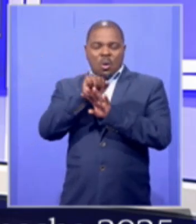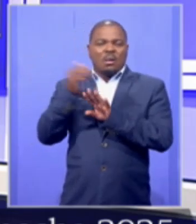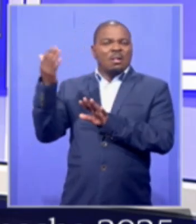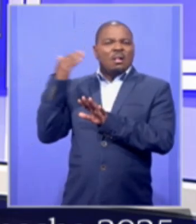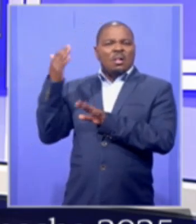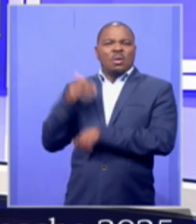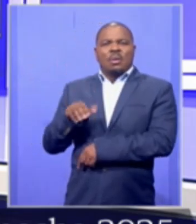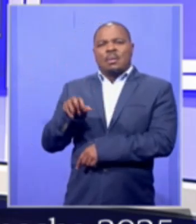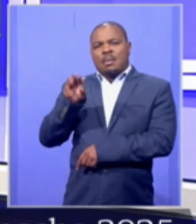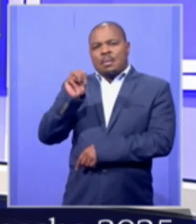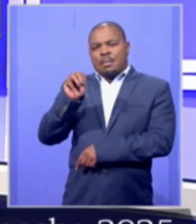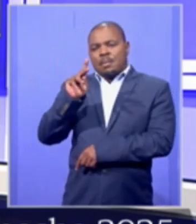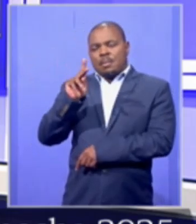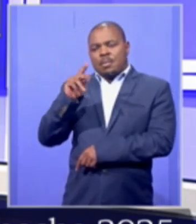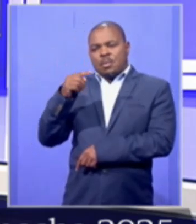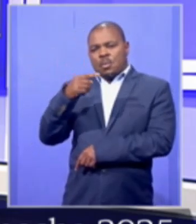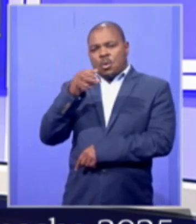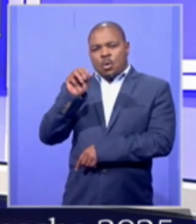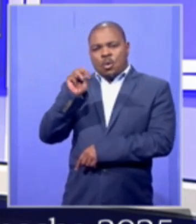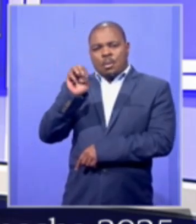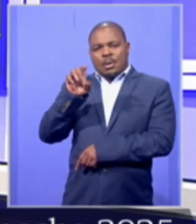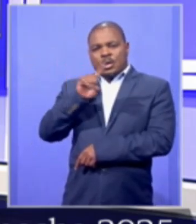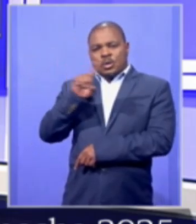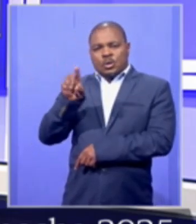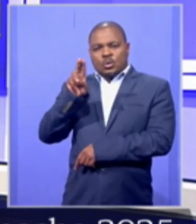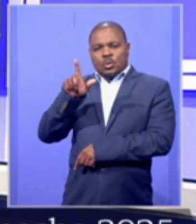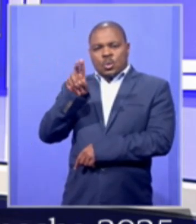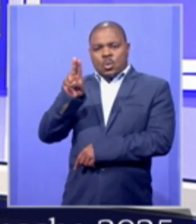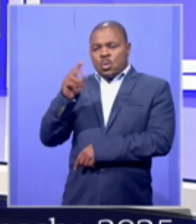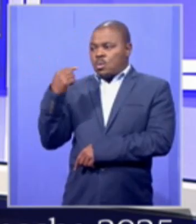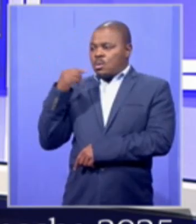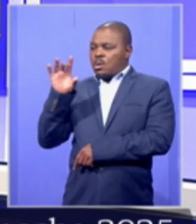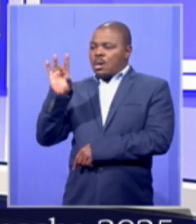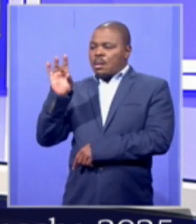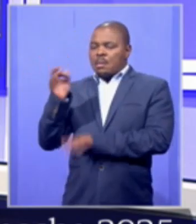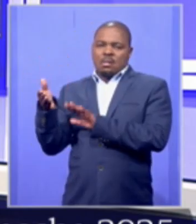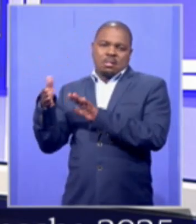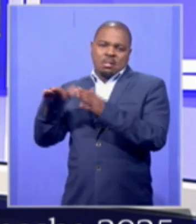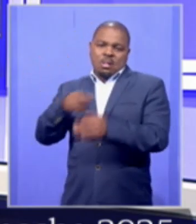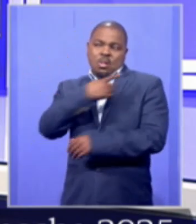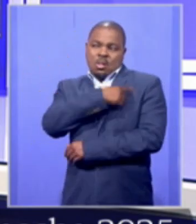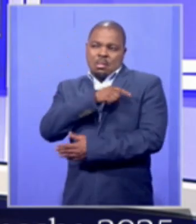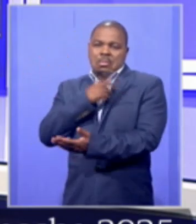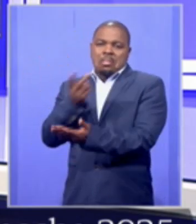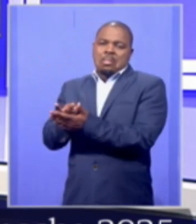gagwe Thulane Mgomezulu a tlhokafale ka labobedi kwa bookelong.